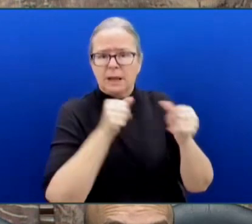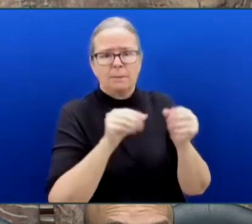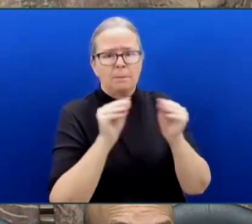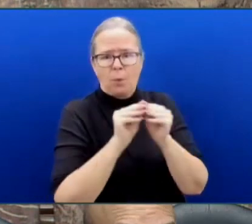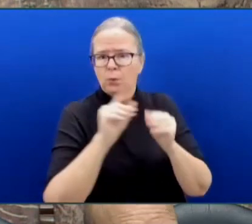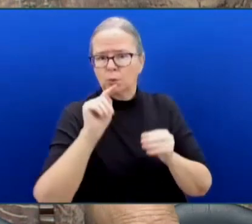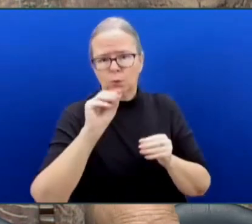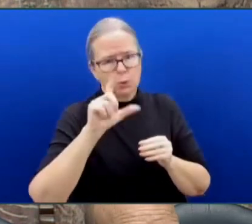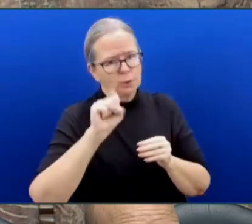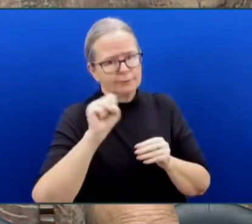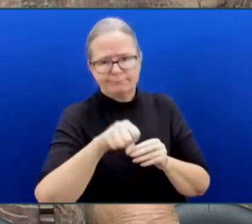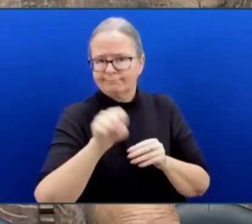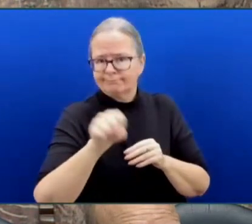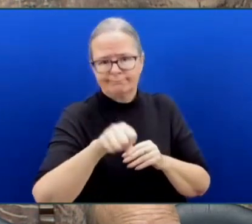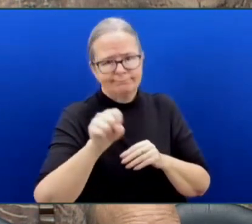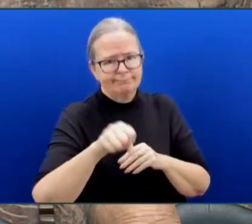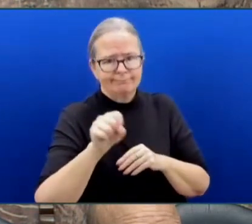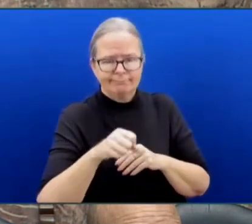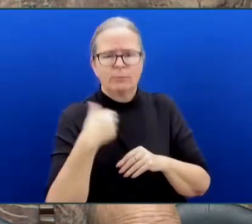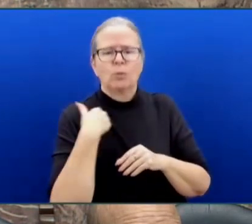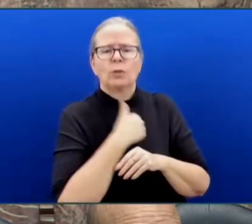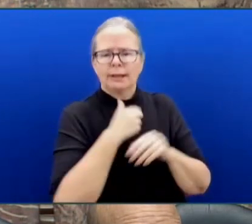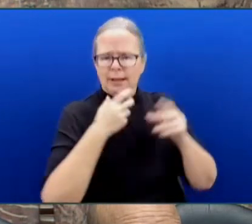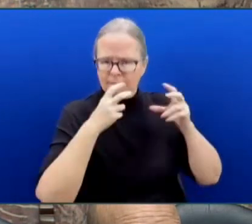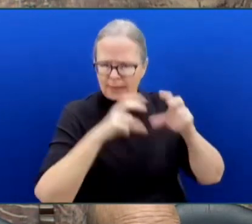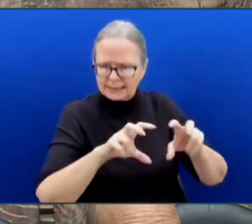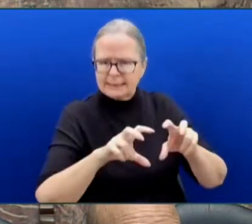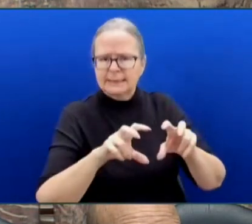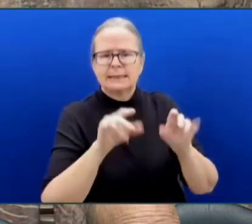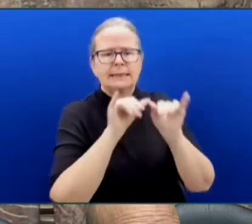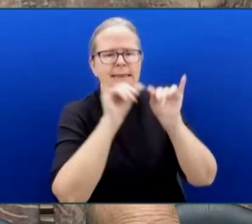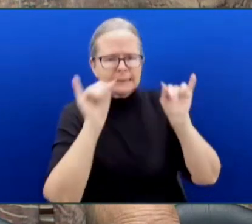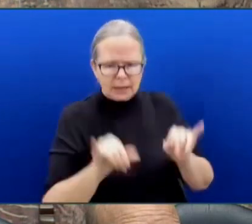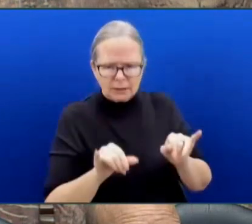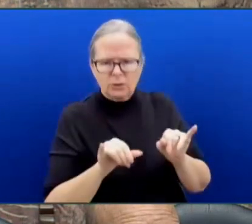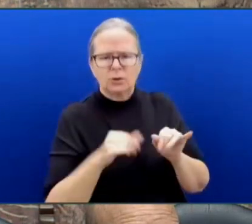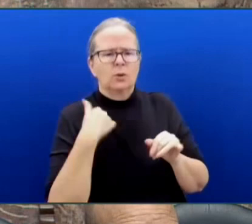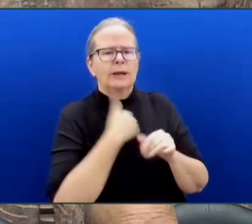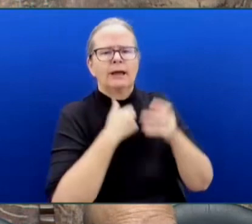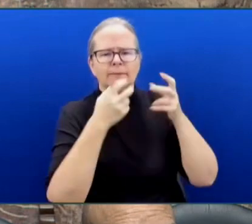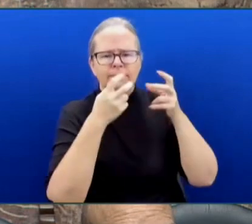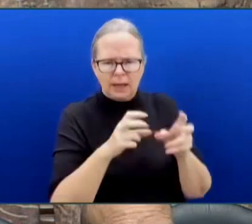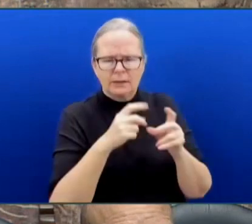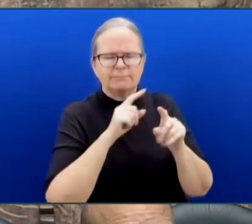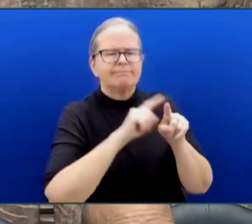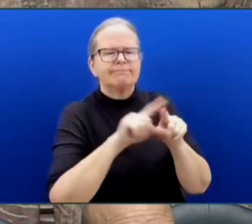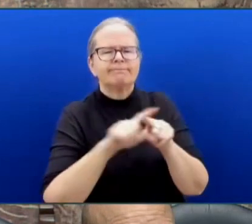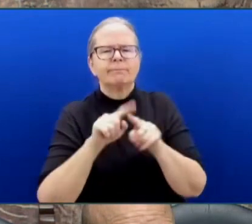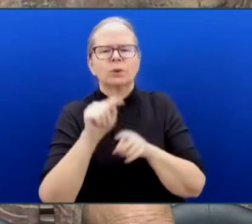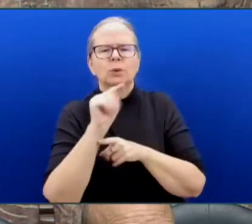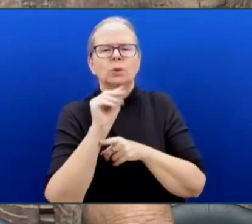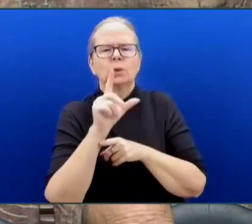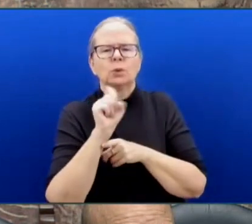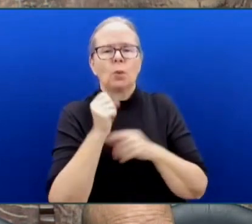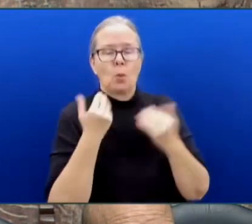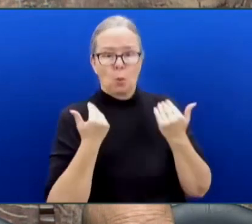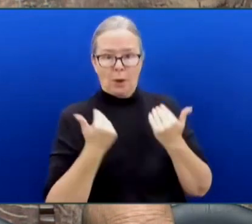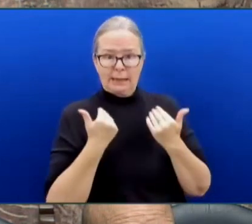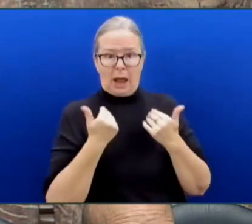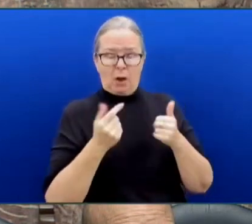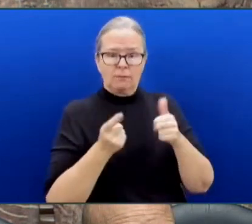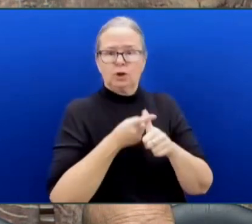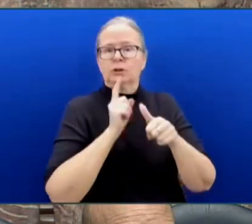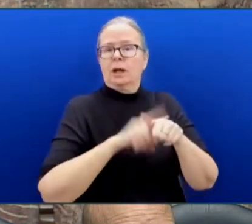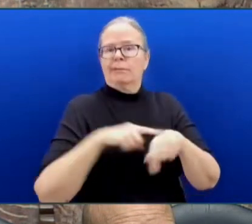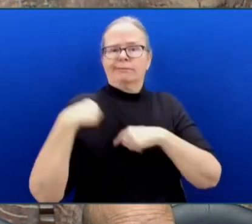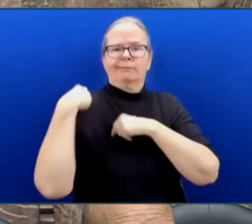in the system, the profound and historic work that is being done and must continue to be done with Indigenous communities shows